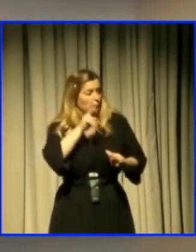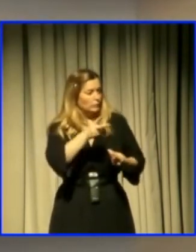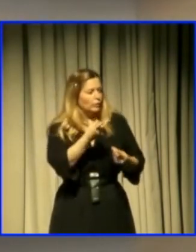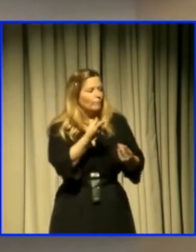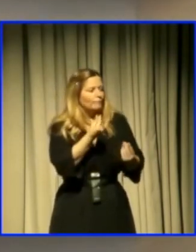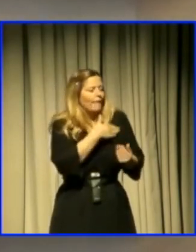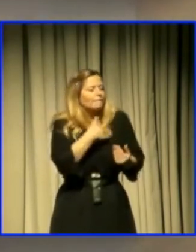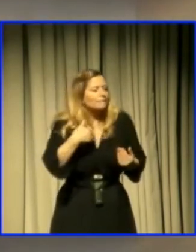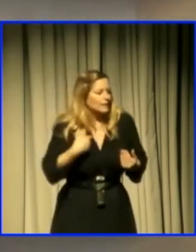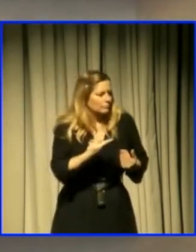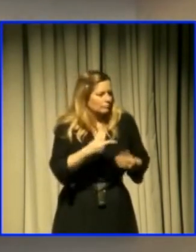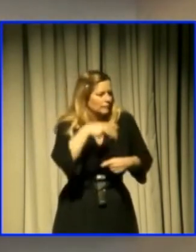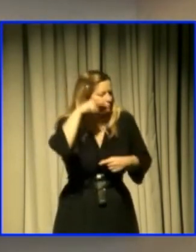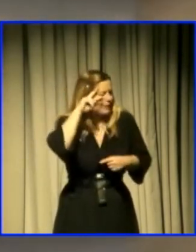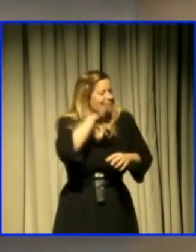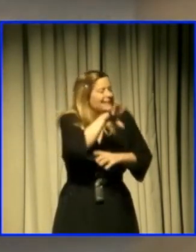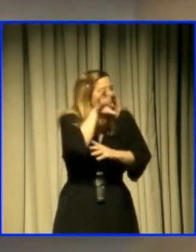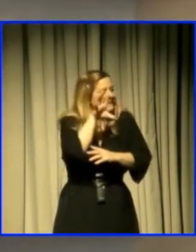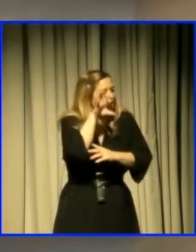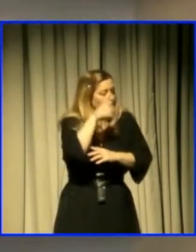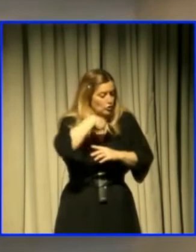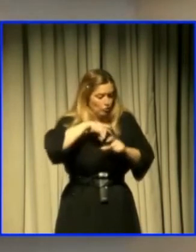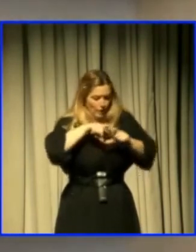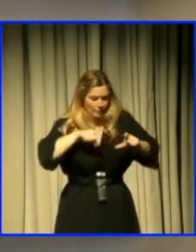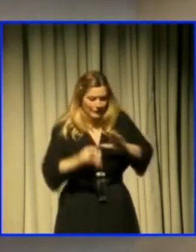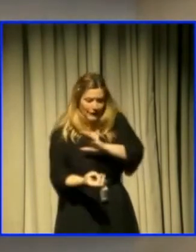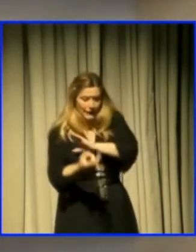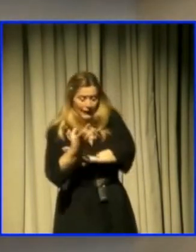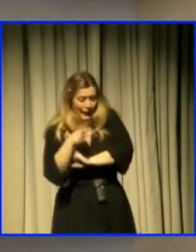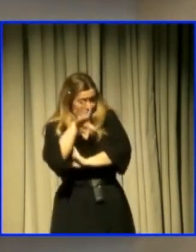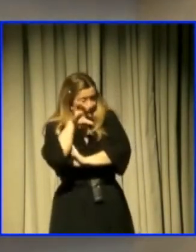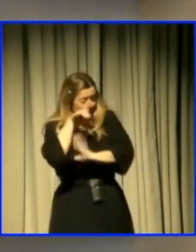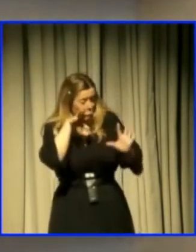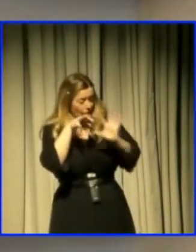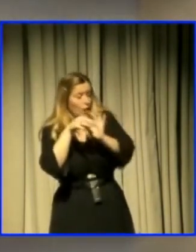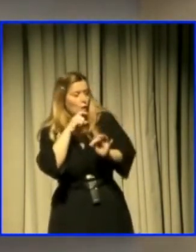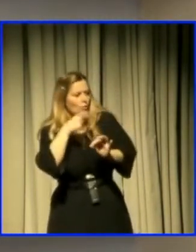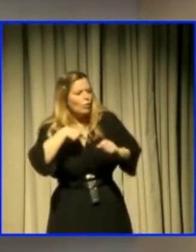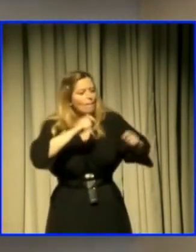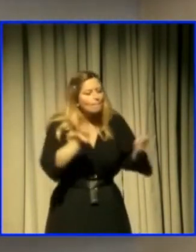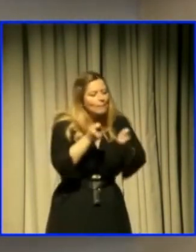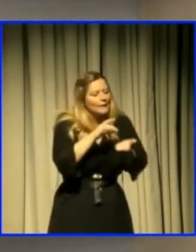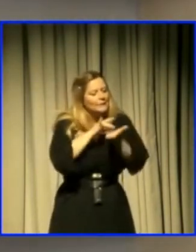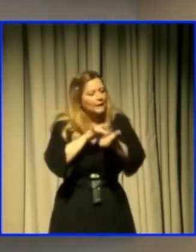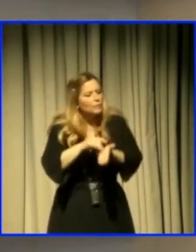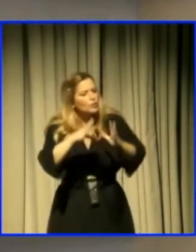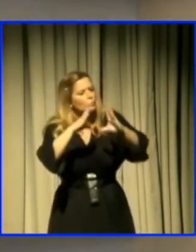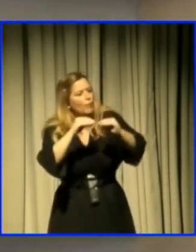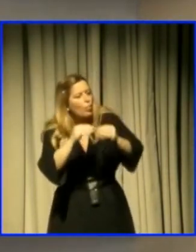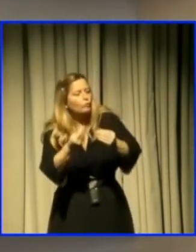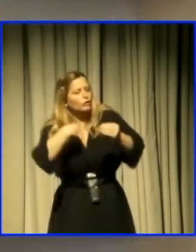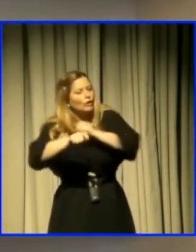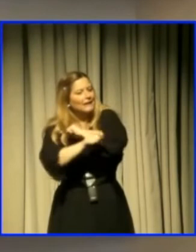sensorial experiences? What should we do in our marketing, in our services, in our products, in our strategy, in our designs,